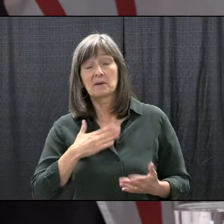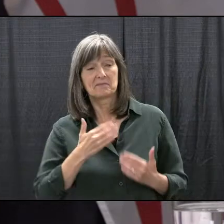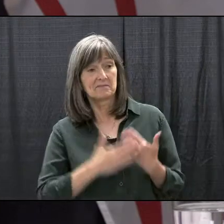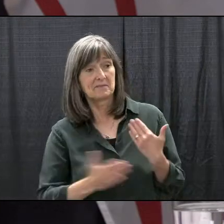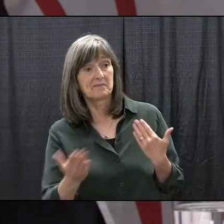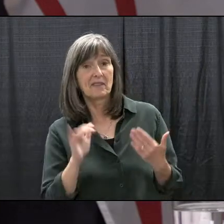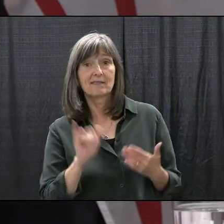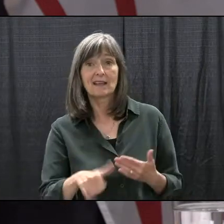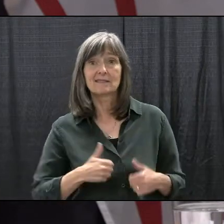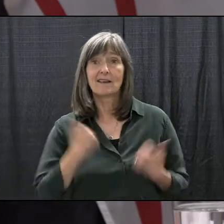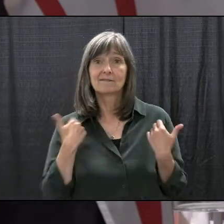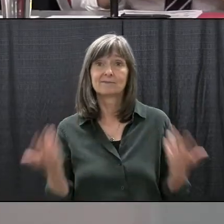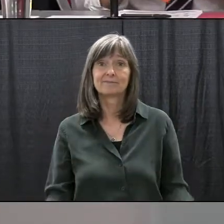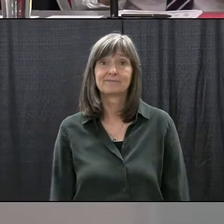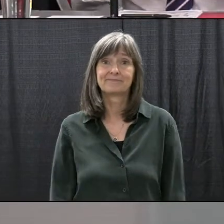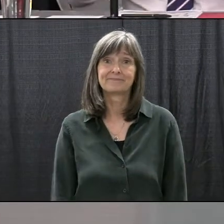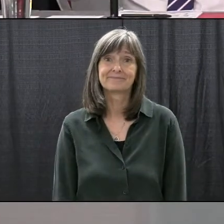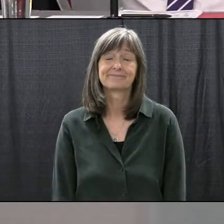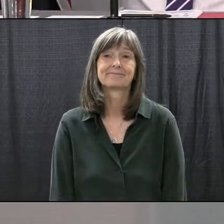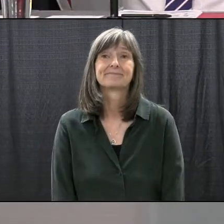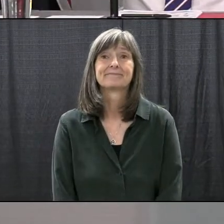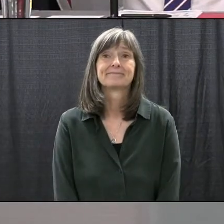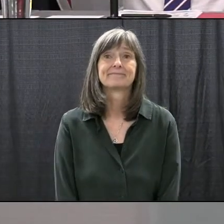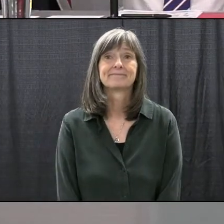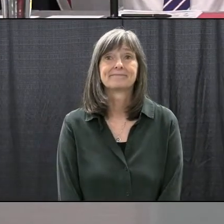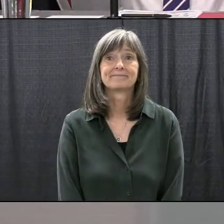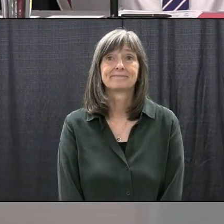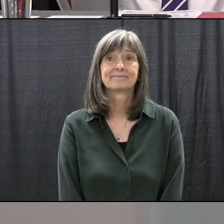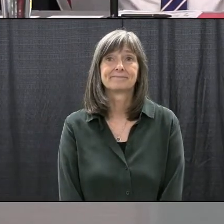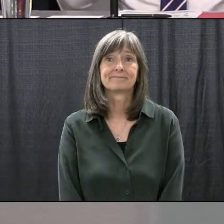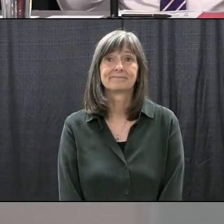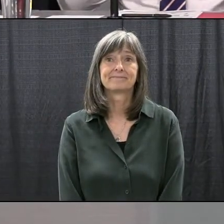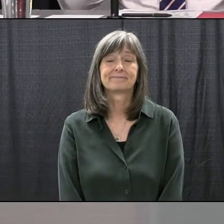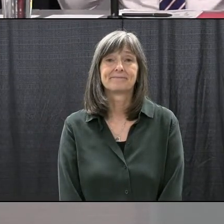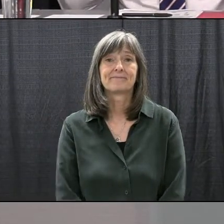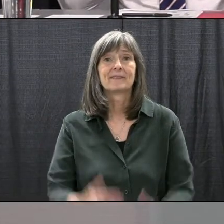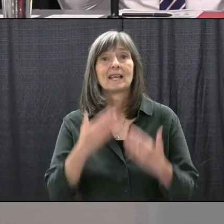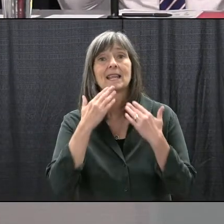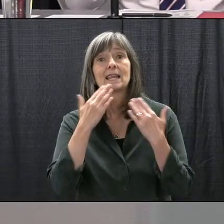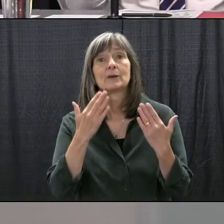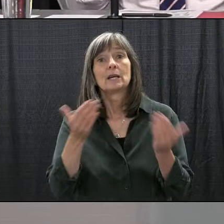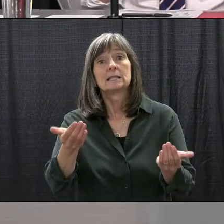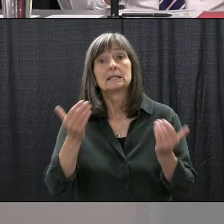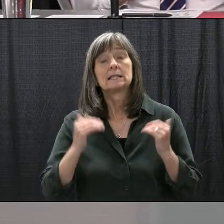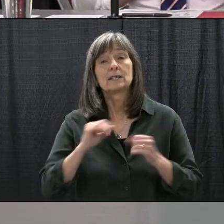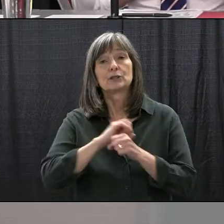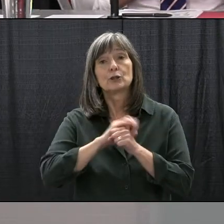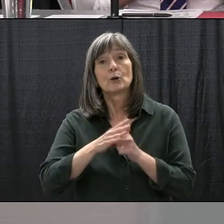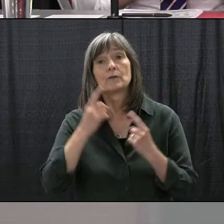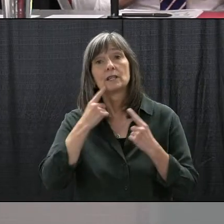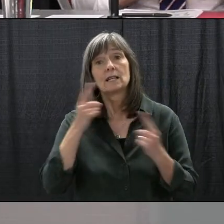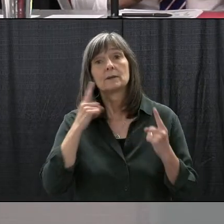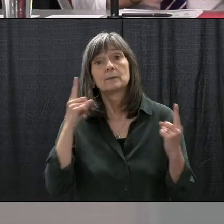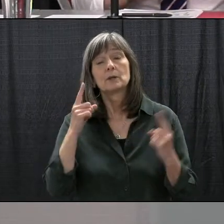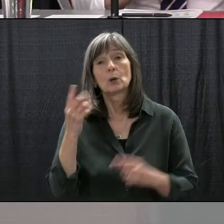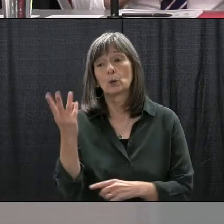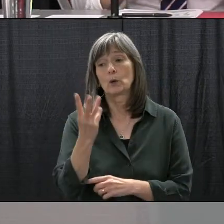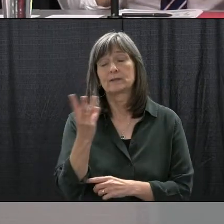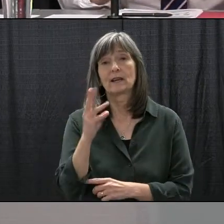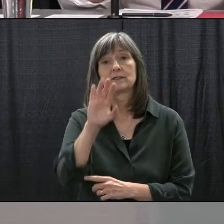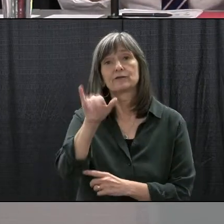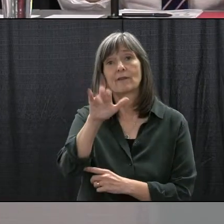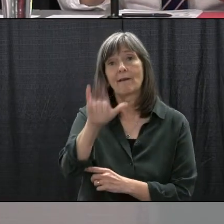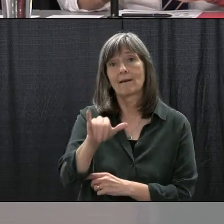on. Thank you. Thank you, everyone. The next COVID-19 briefing will be on Wednesday,